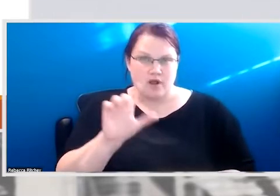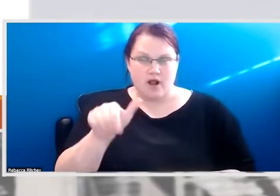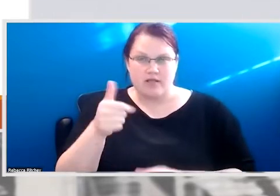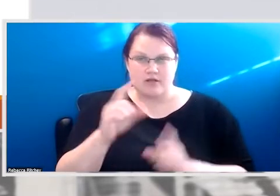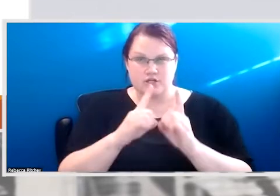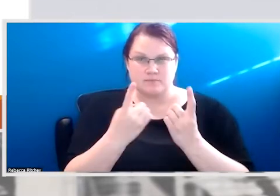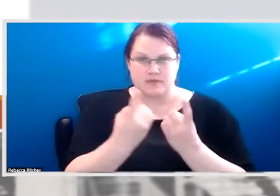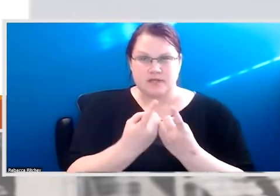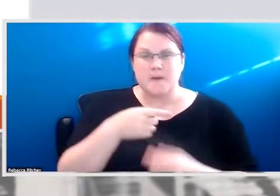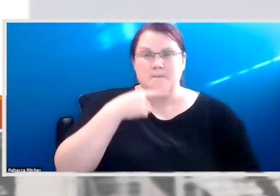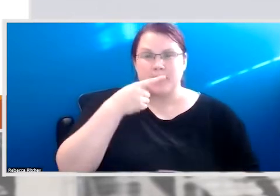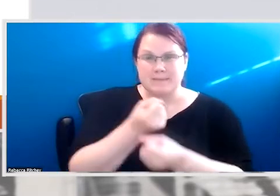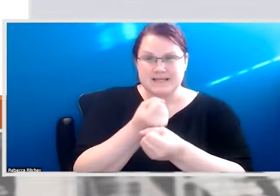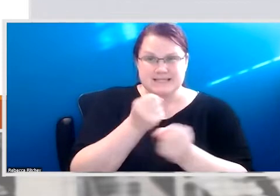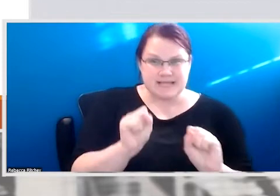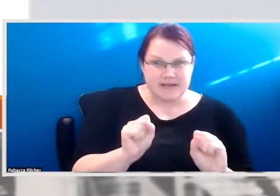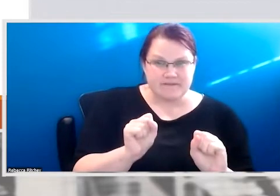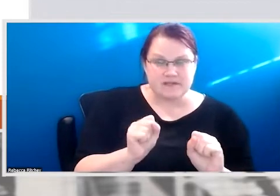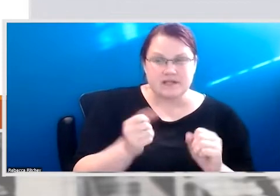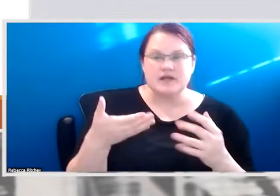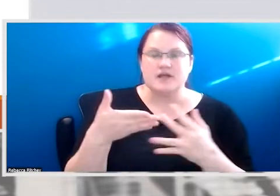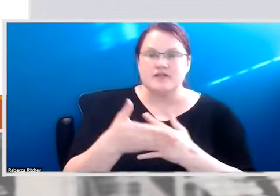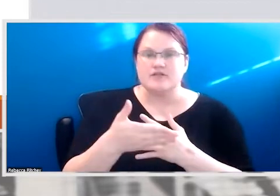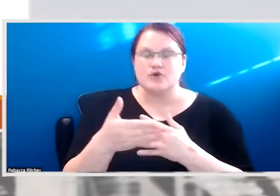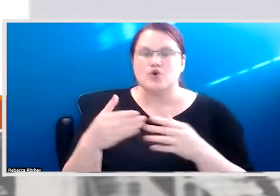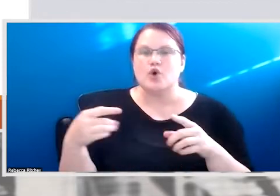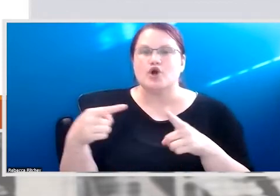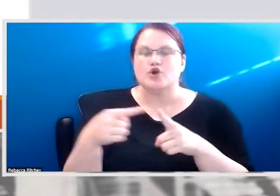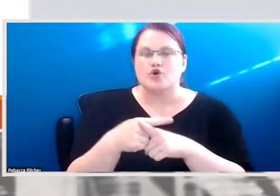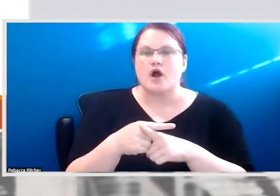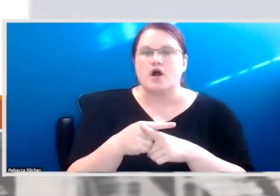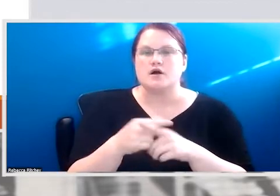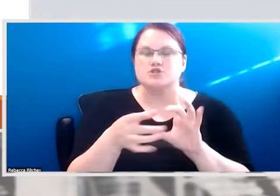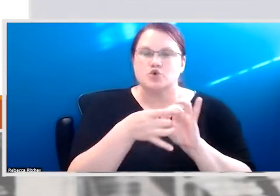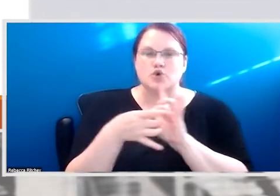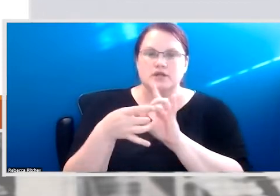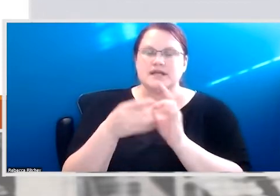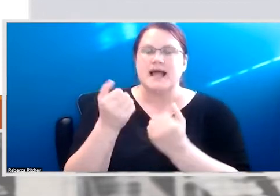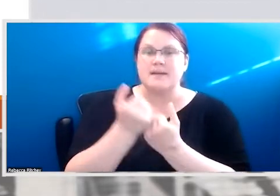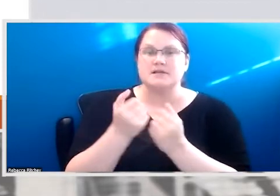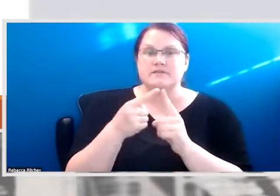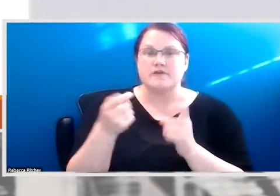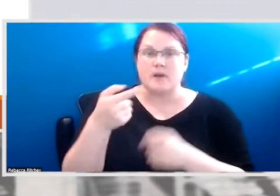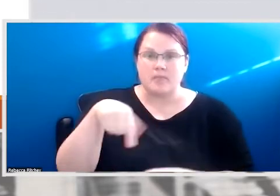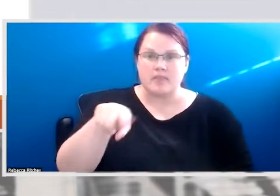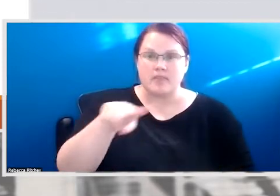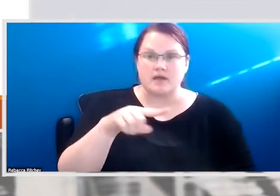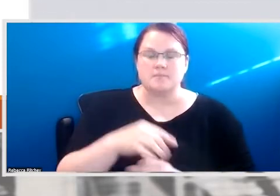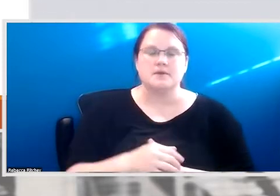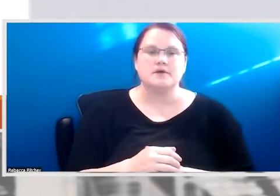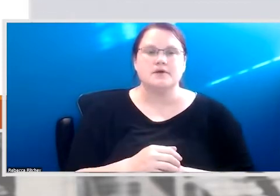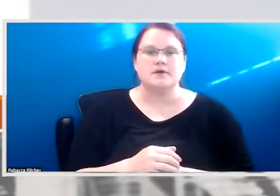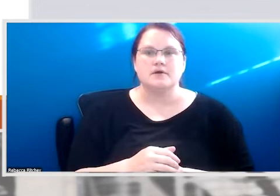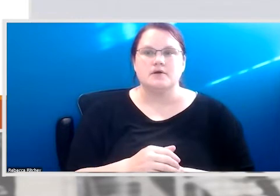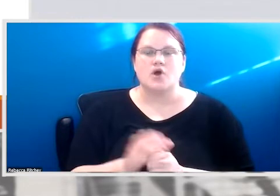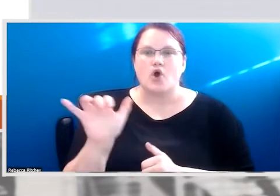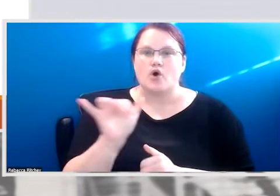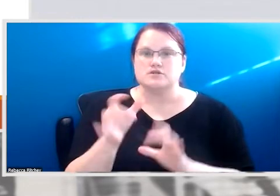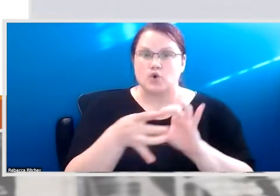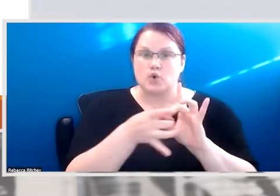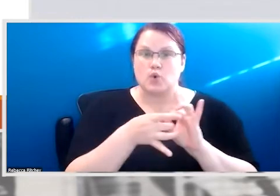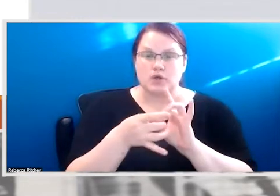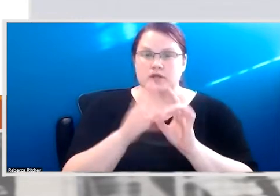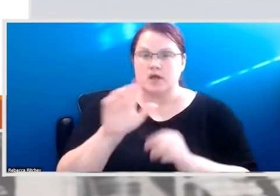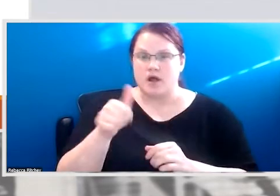such as public safety, through our cross coordination and advocacy from them. And then we're also coordinated with